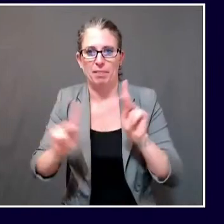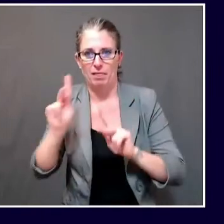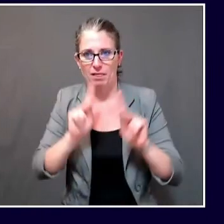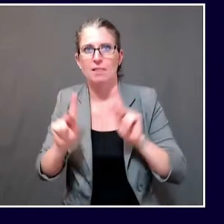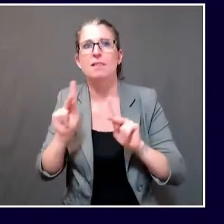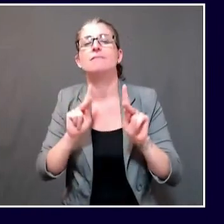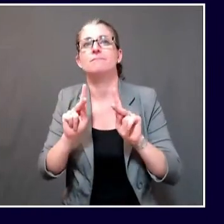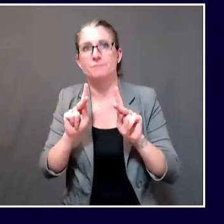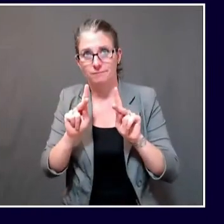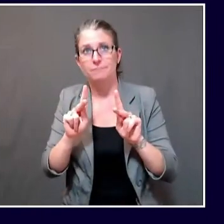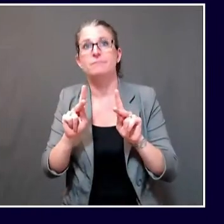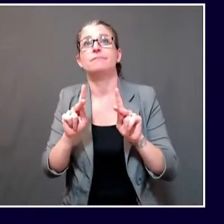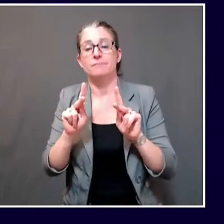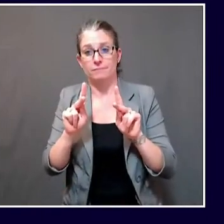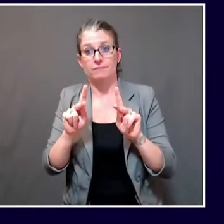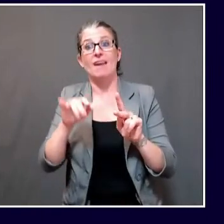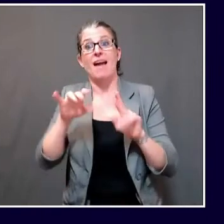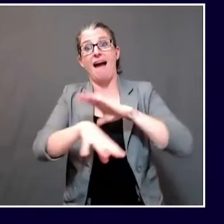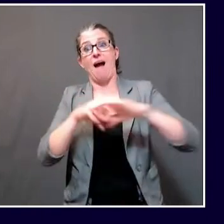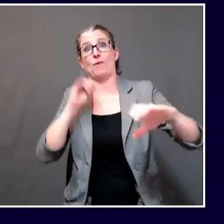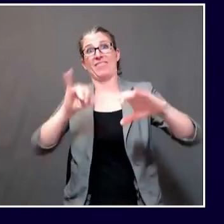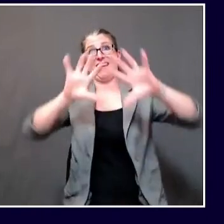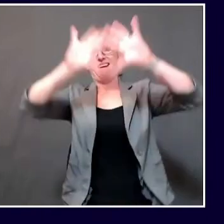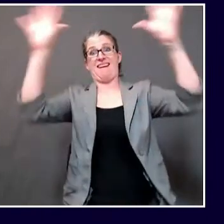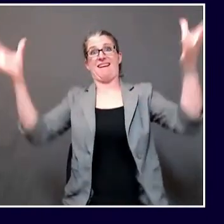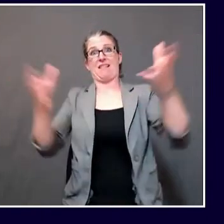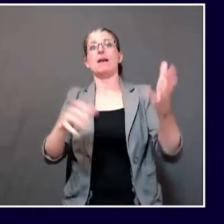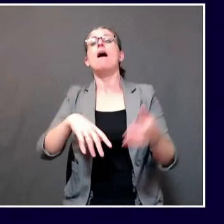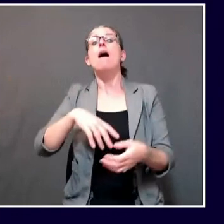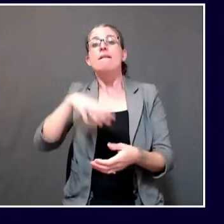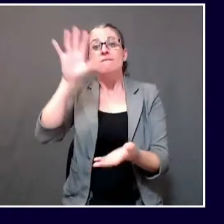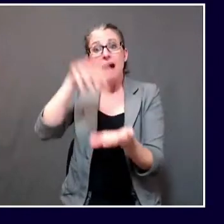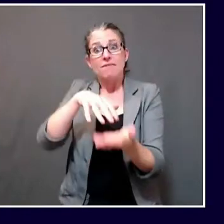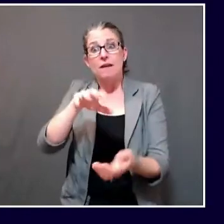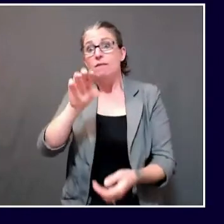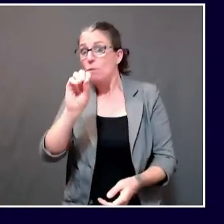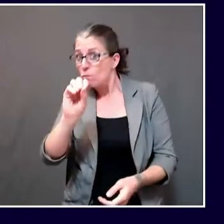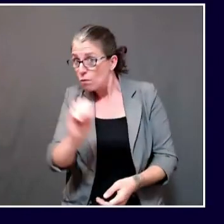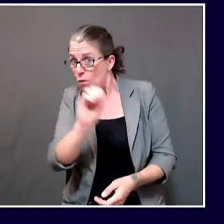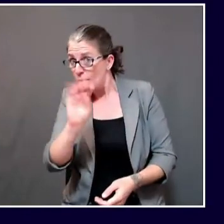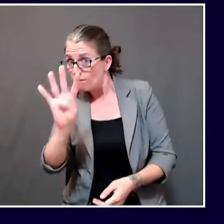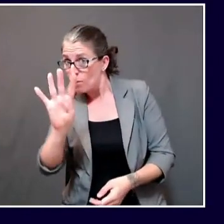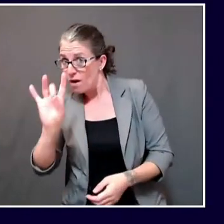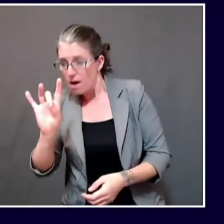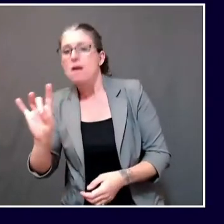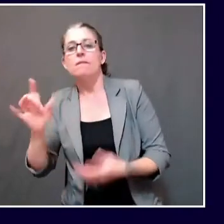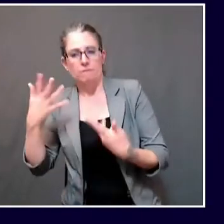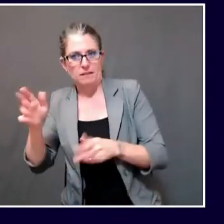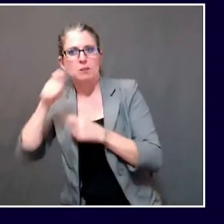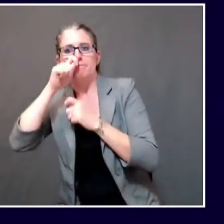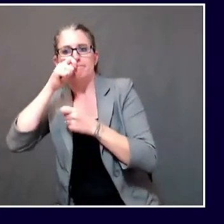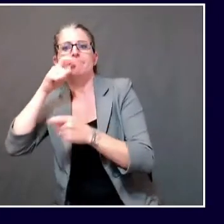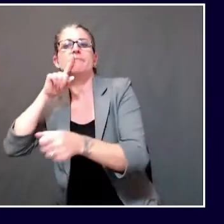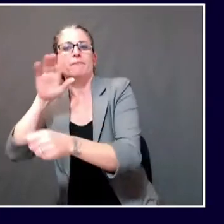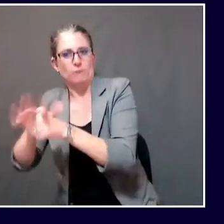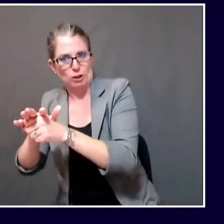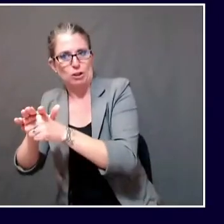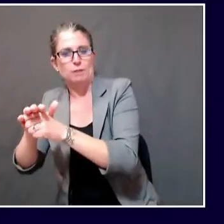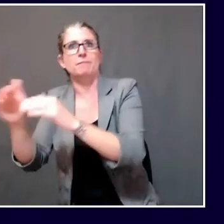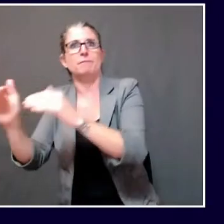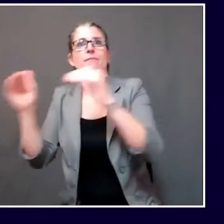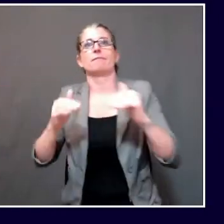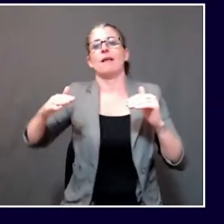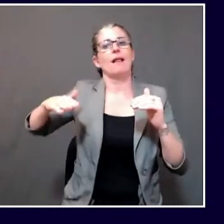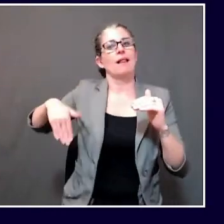5,048 are confirmed, an increase of 37, and 591 are probable cases, a